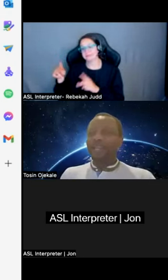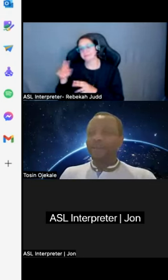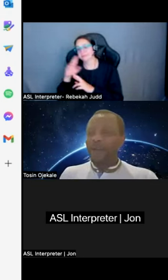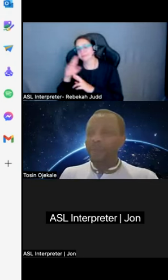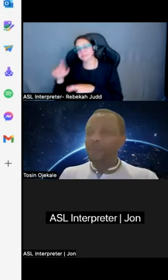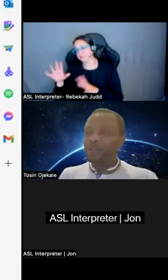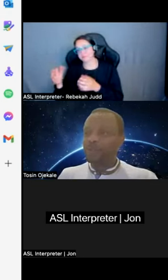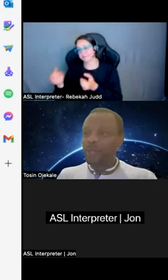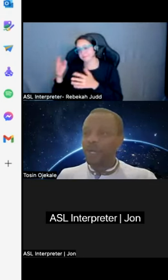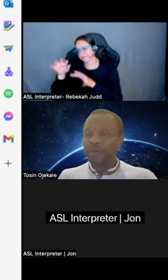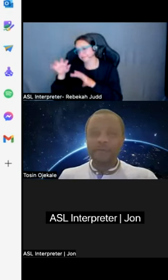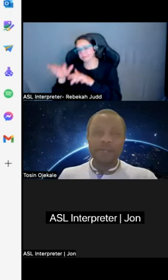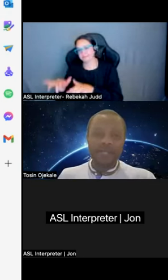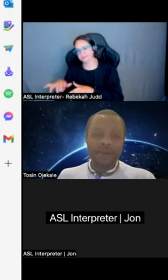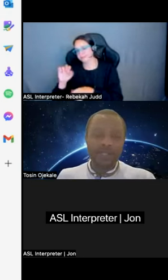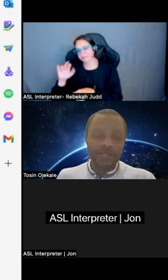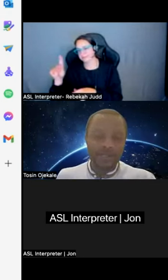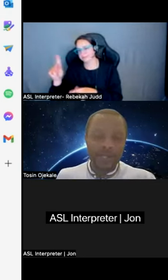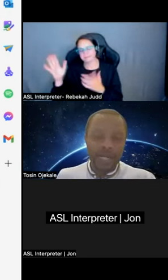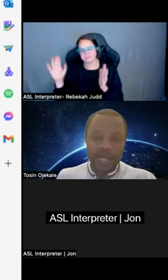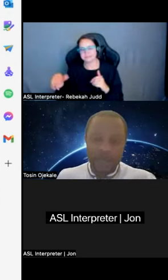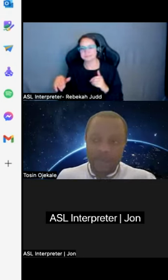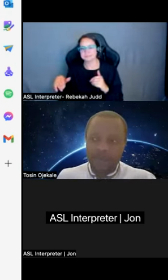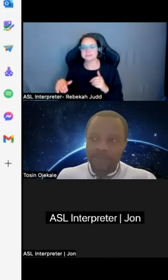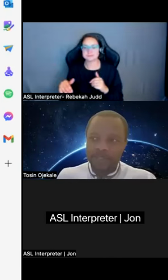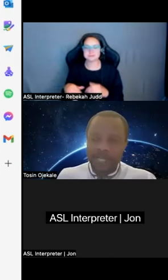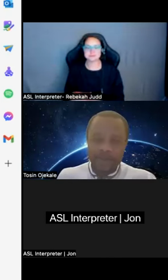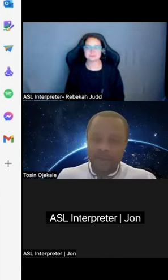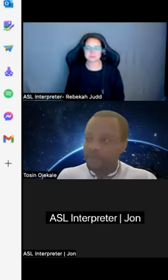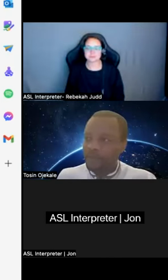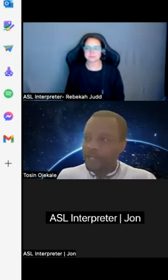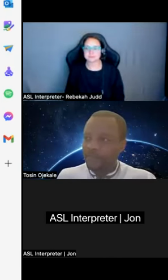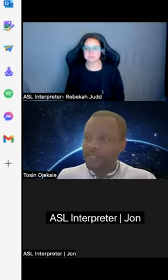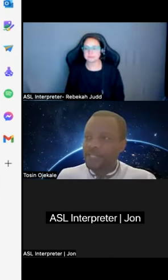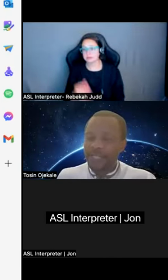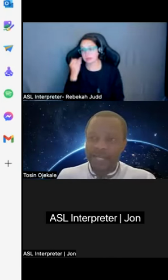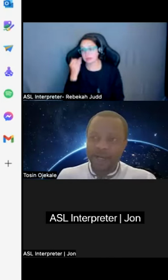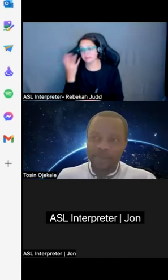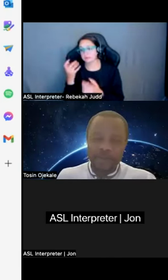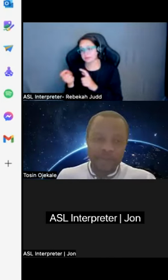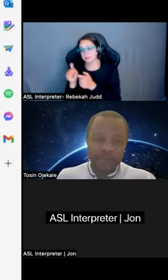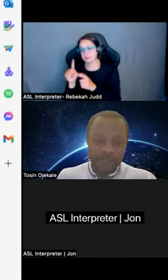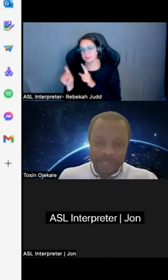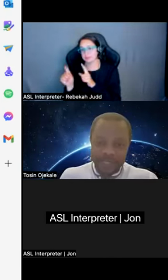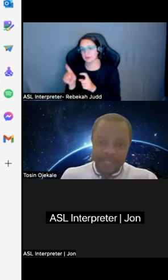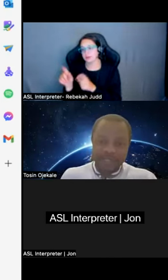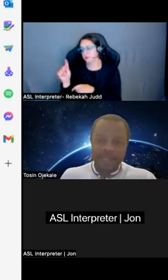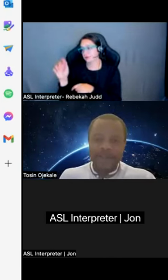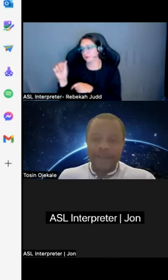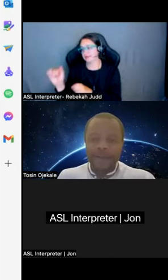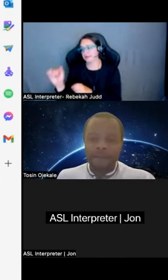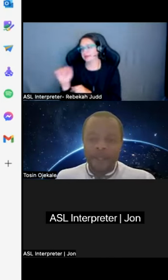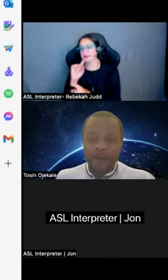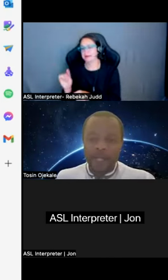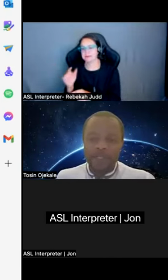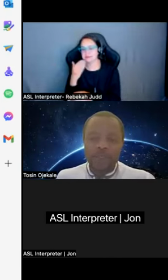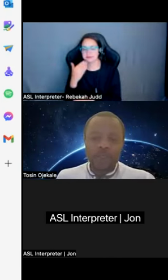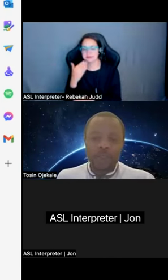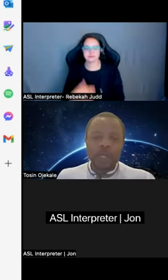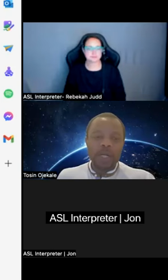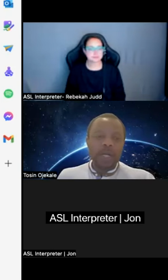But if you're able to rephrase the question so that I'm able to understand, or if any of the TAs can help if they understand, thanks. All